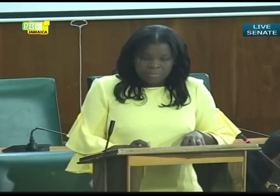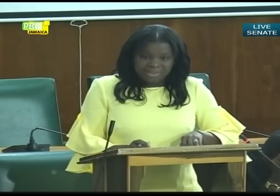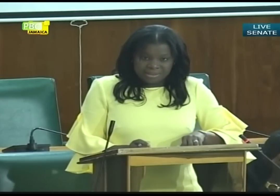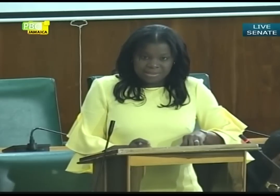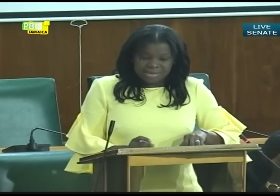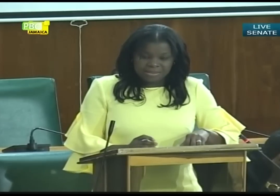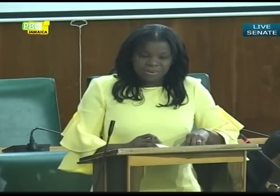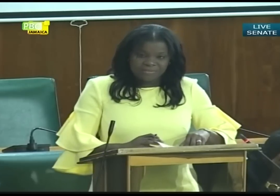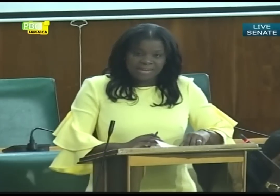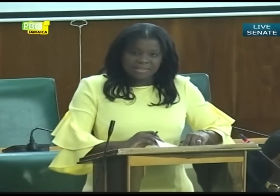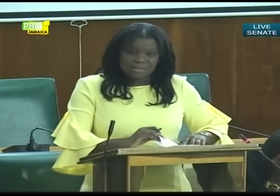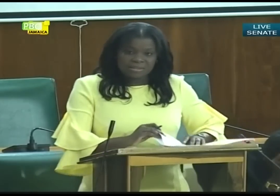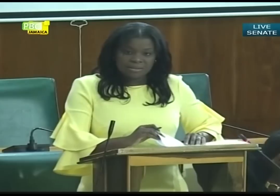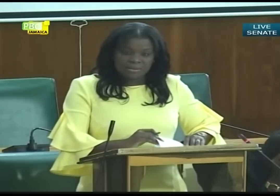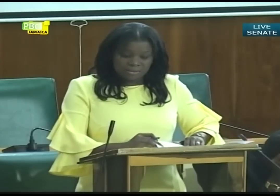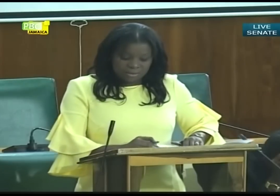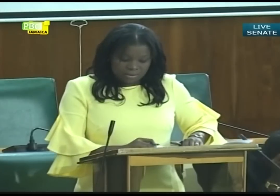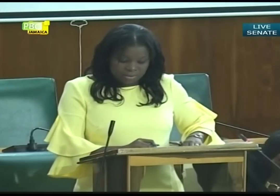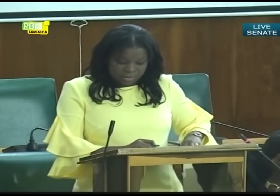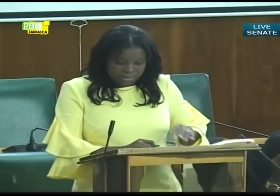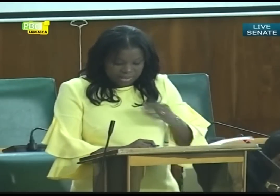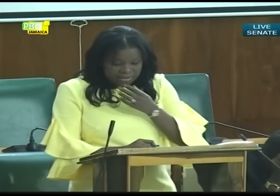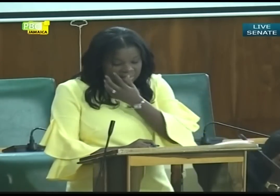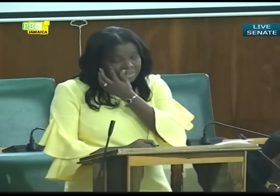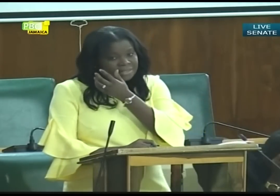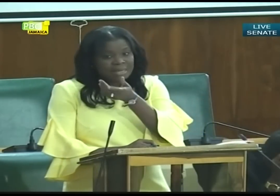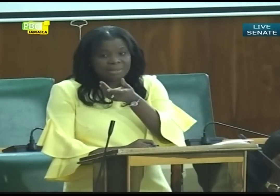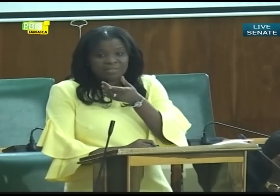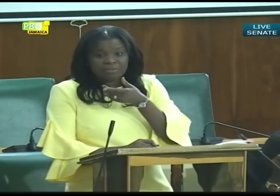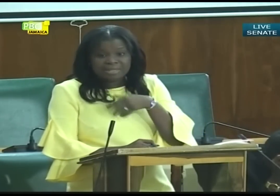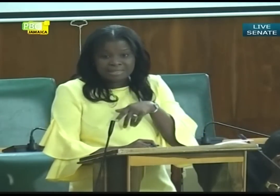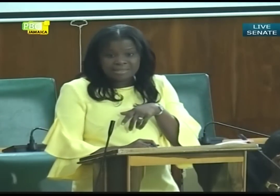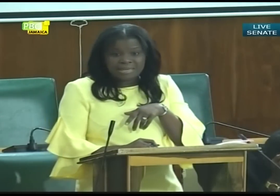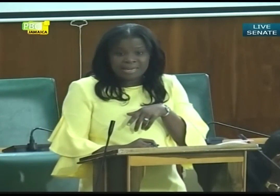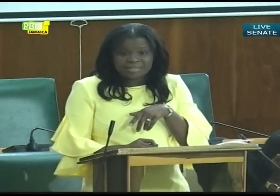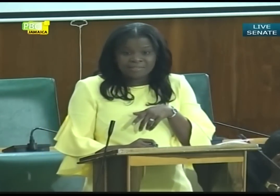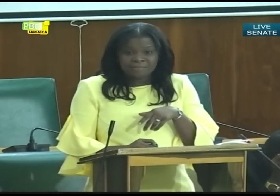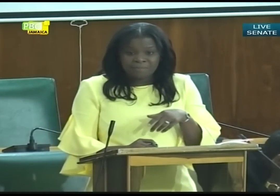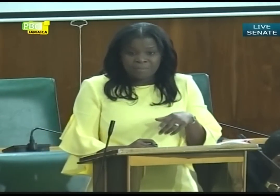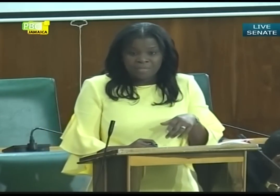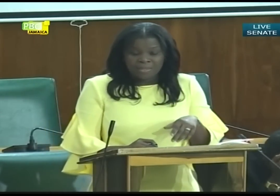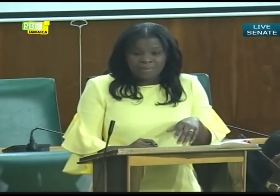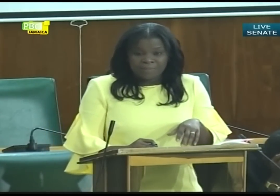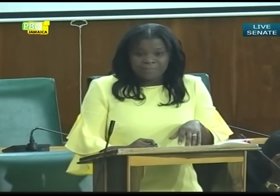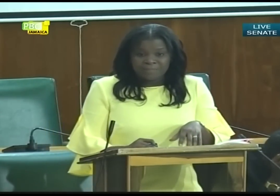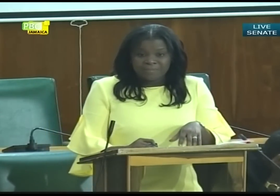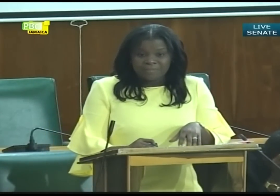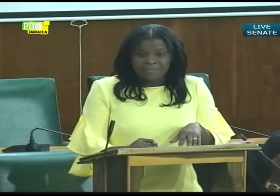the Maintenance Act, it provides, Section 16, I believe, of the Maintenance Act.